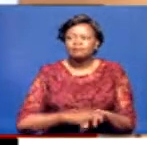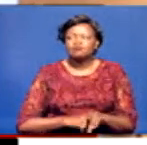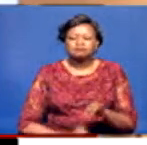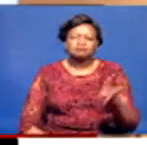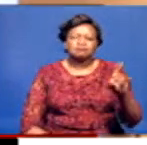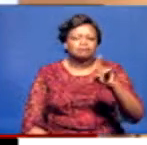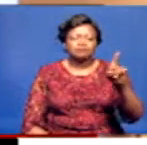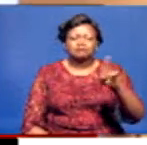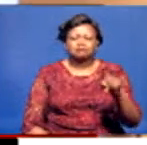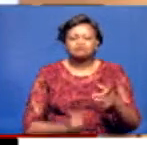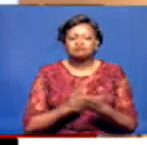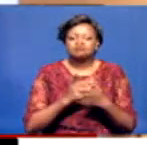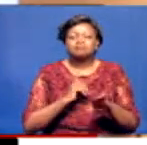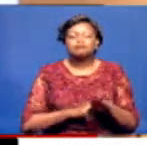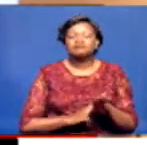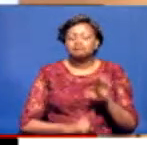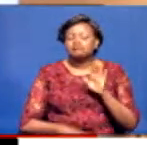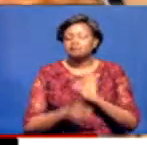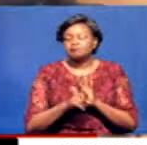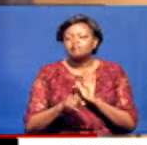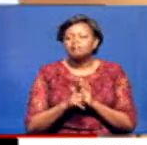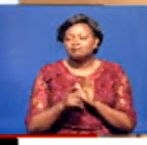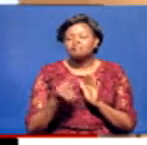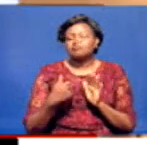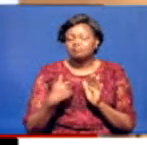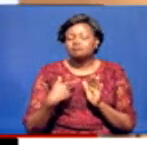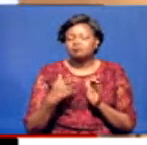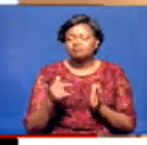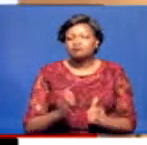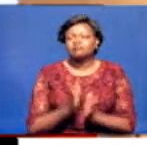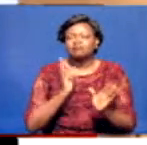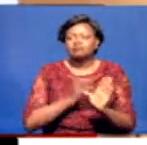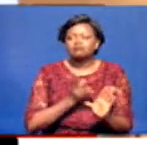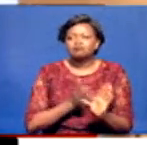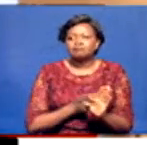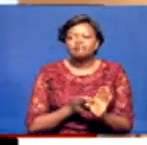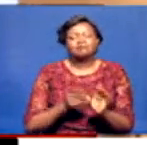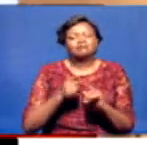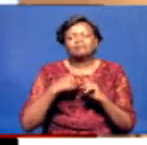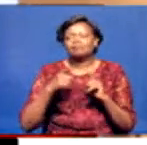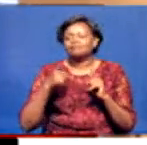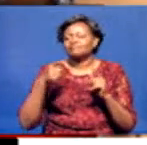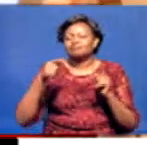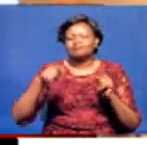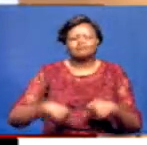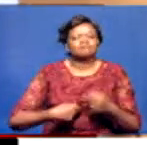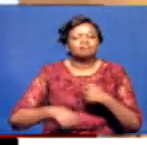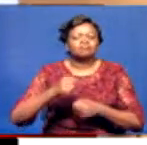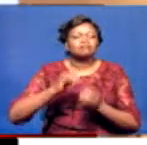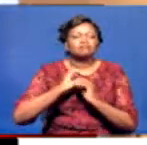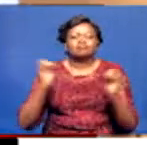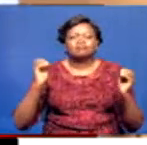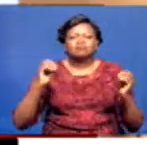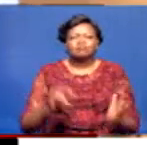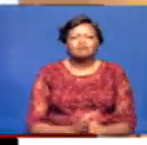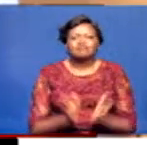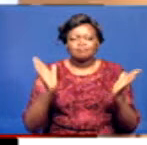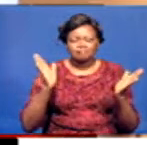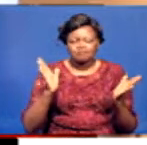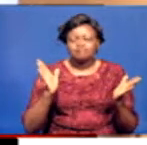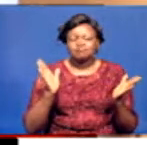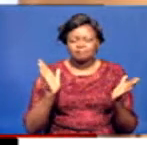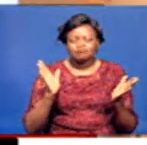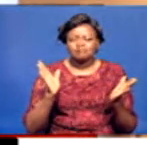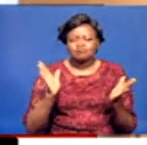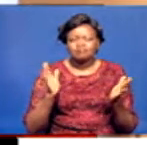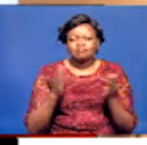sometimes even legally, for public participation. Is that these spaces are not actualized, is that these spaces are not open to the widest public.